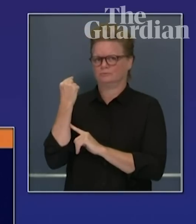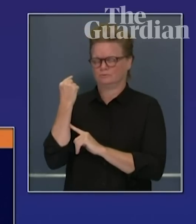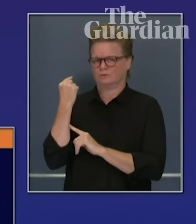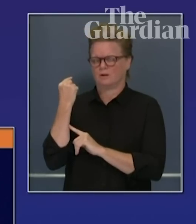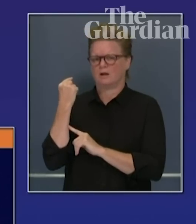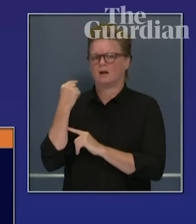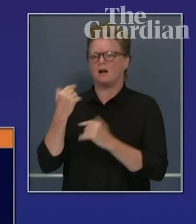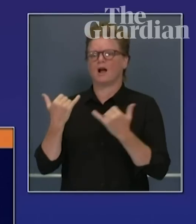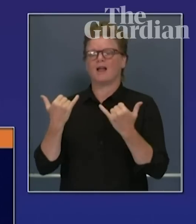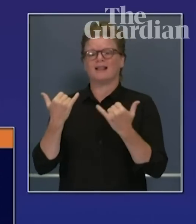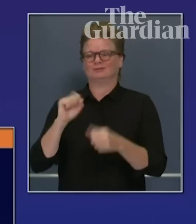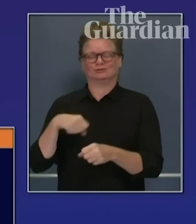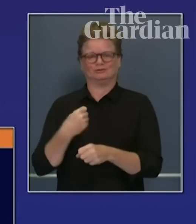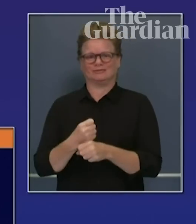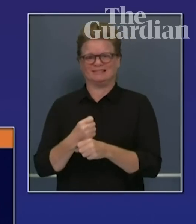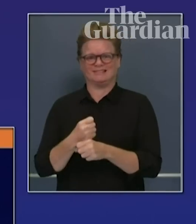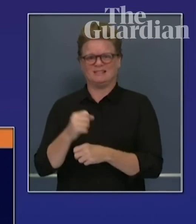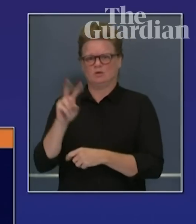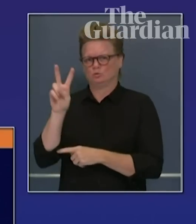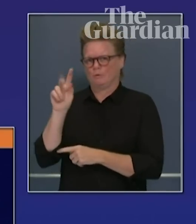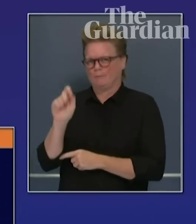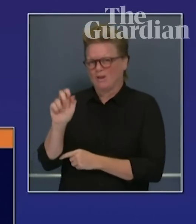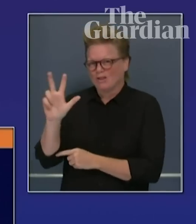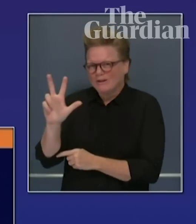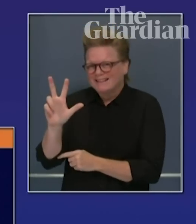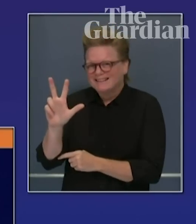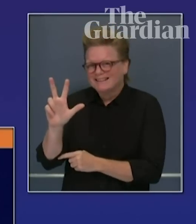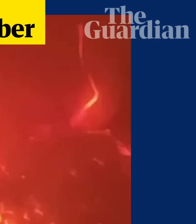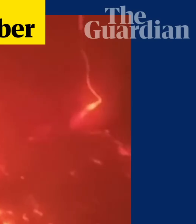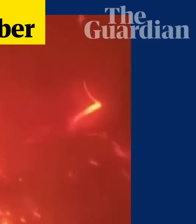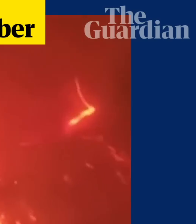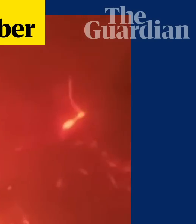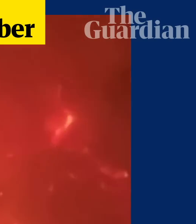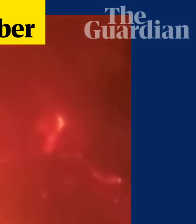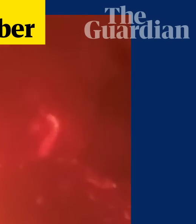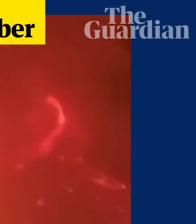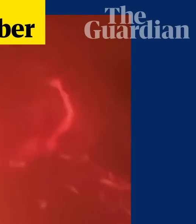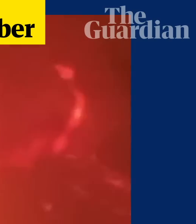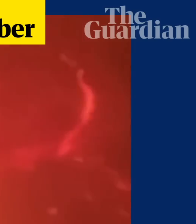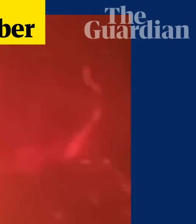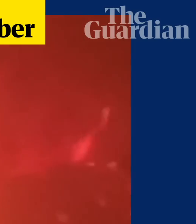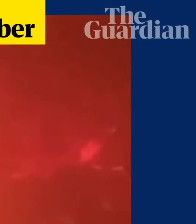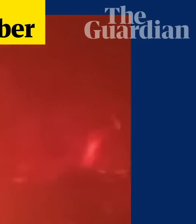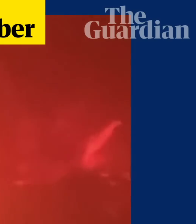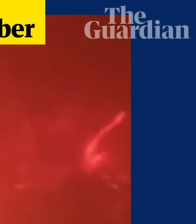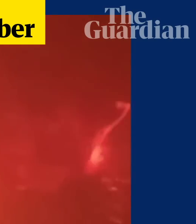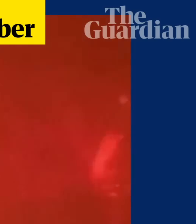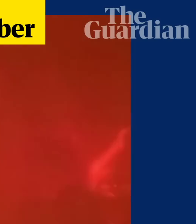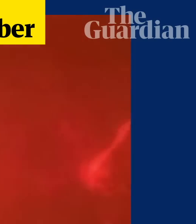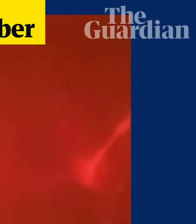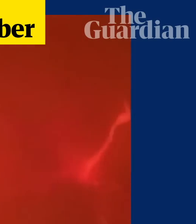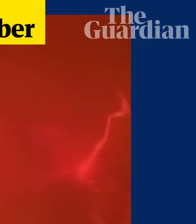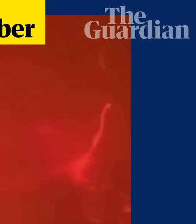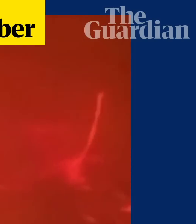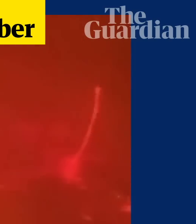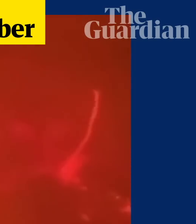to just shy of 2.3 million acres have been burned this year. Historic is a term we